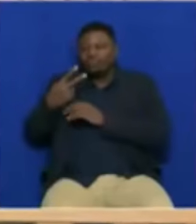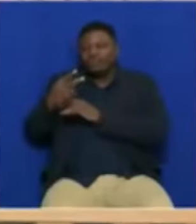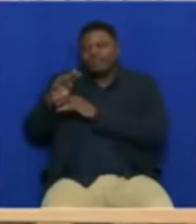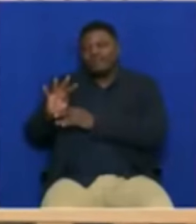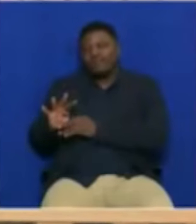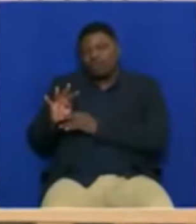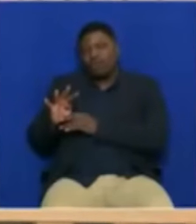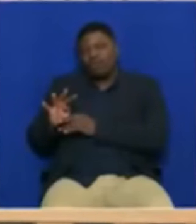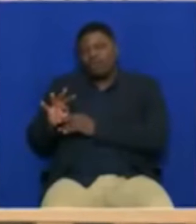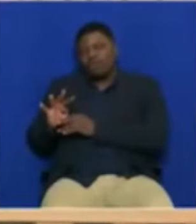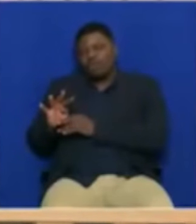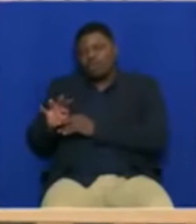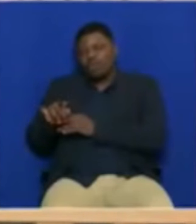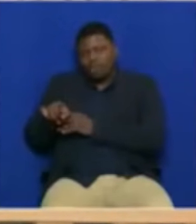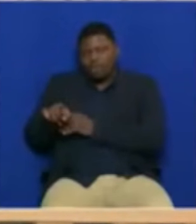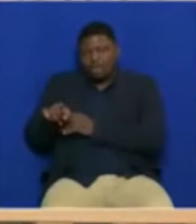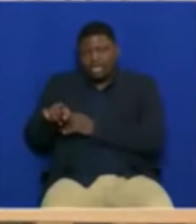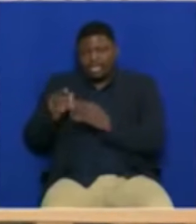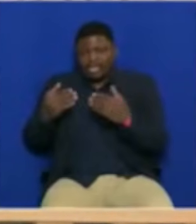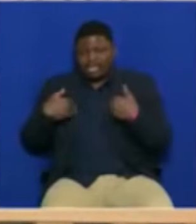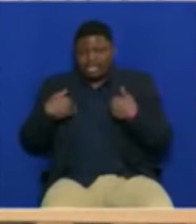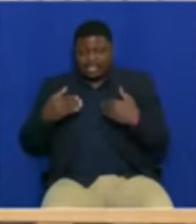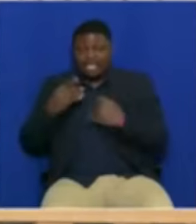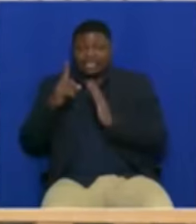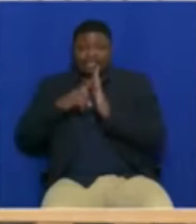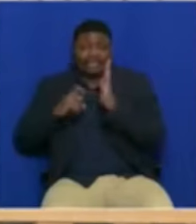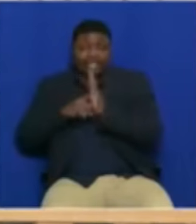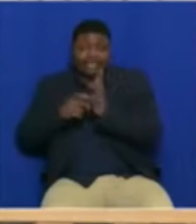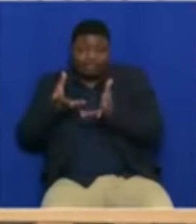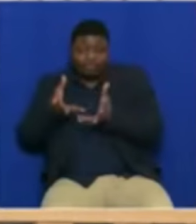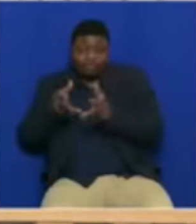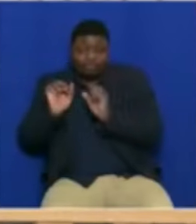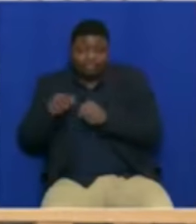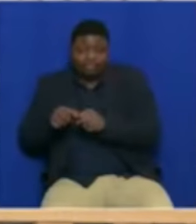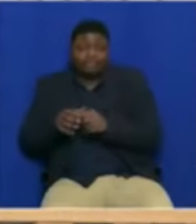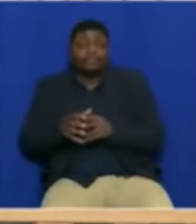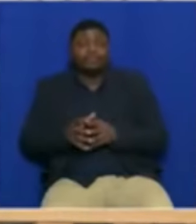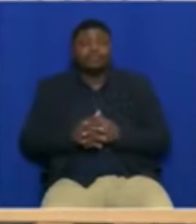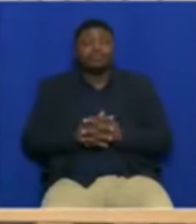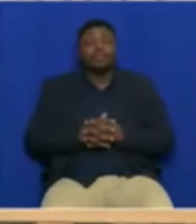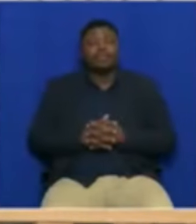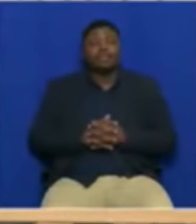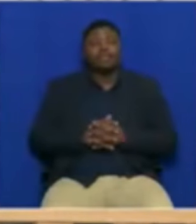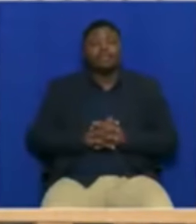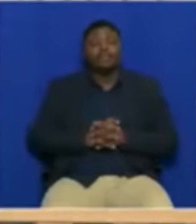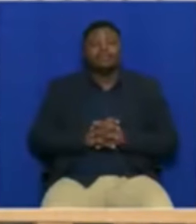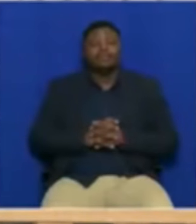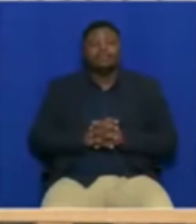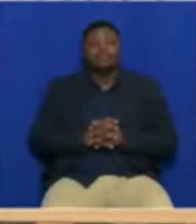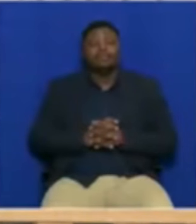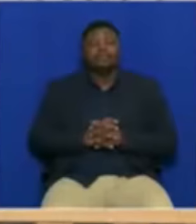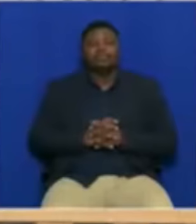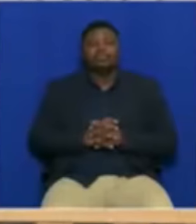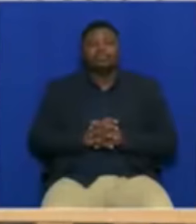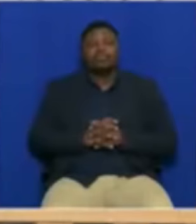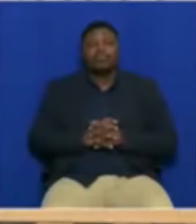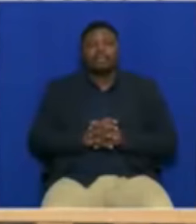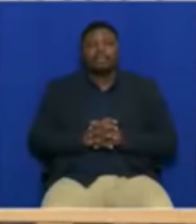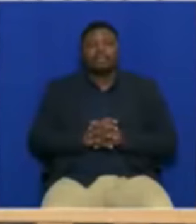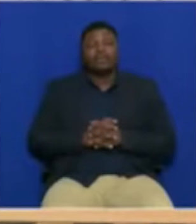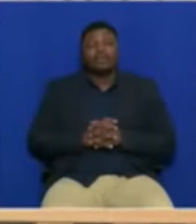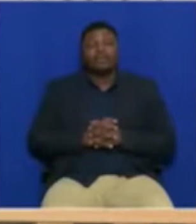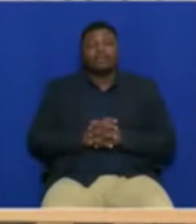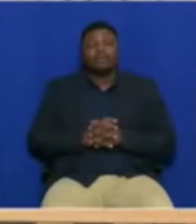that's my start date. Yes. So without going into the detail of